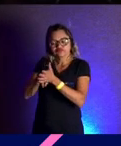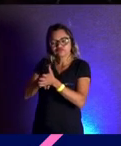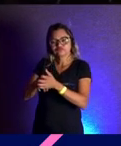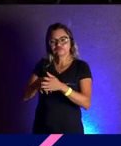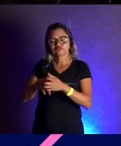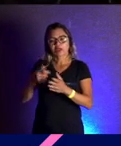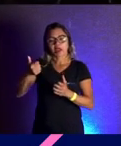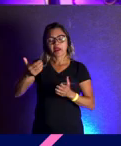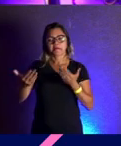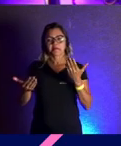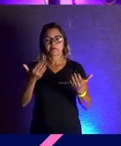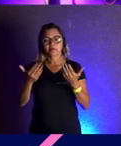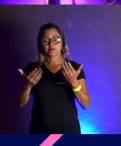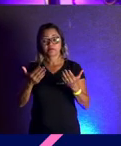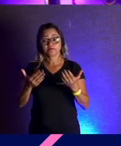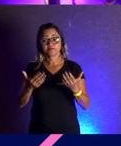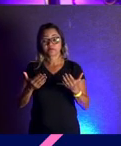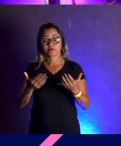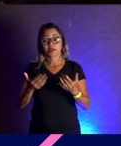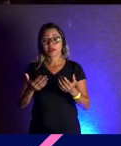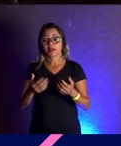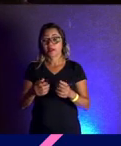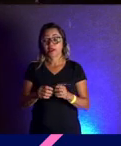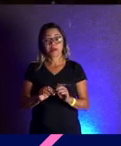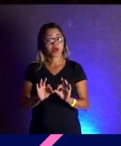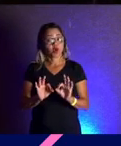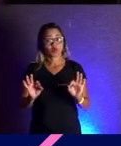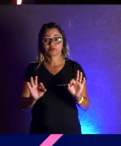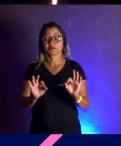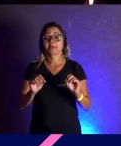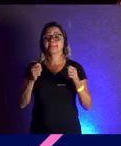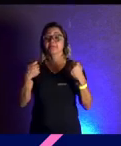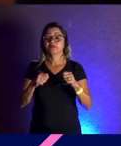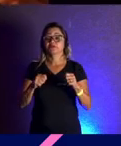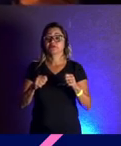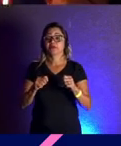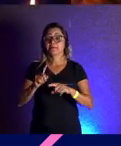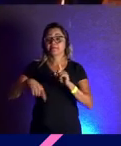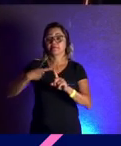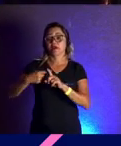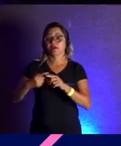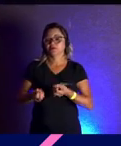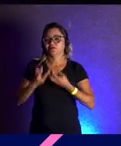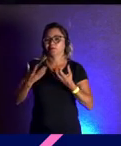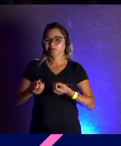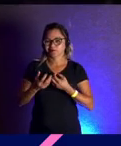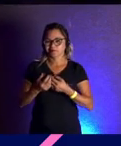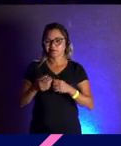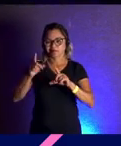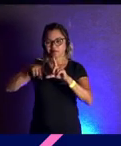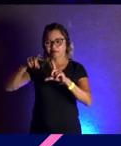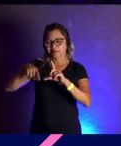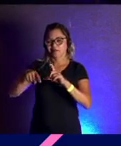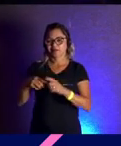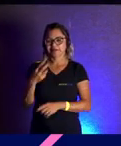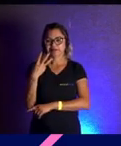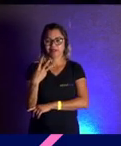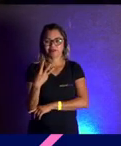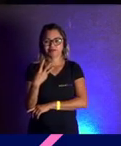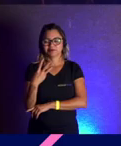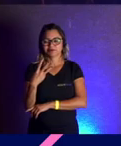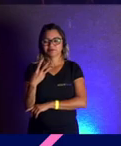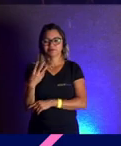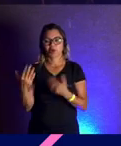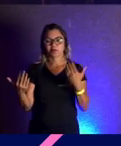But you need to. You only need three. Or you need something else. You can't do the analysis, certainly not on